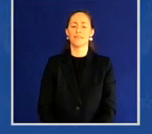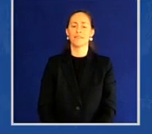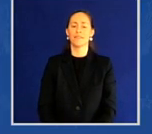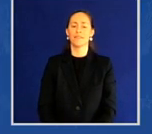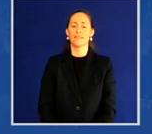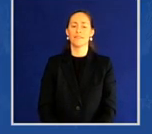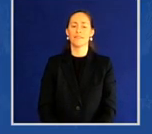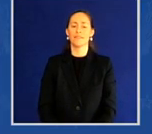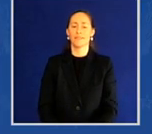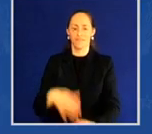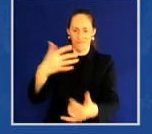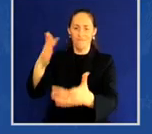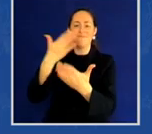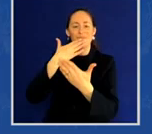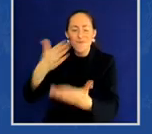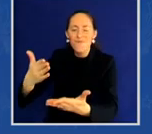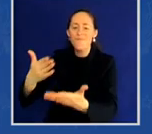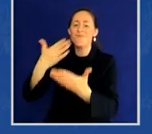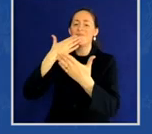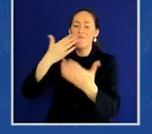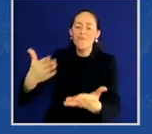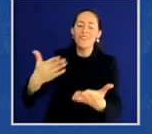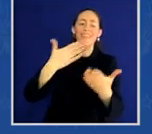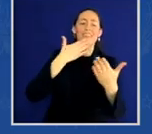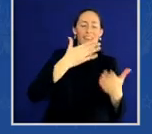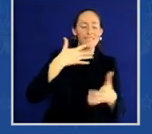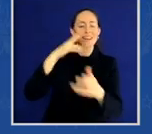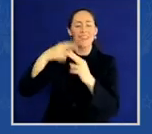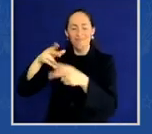Jr. Greg, you are family.